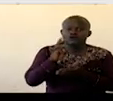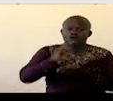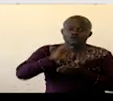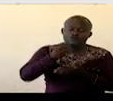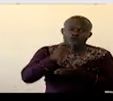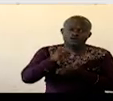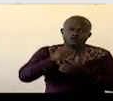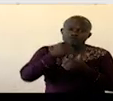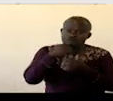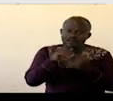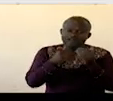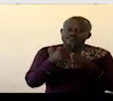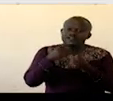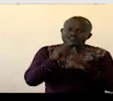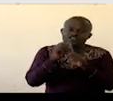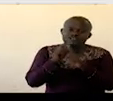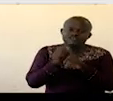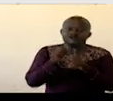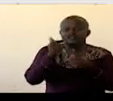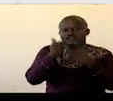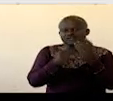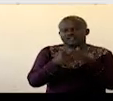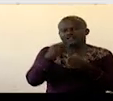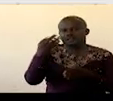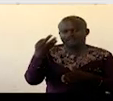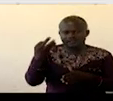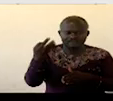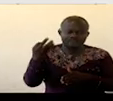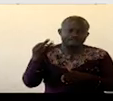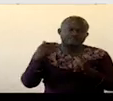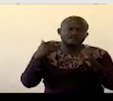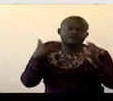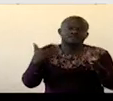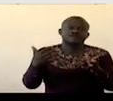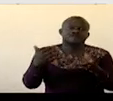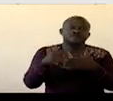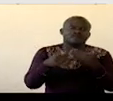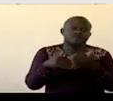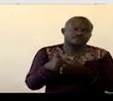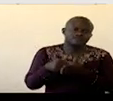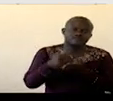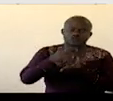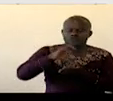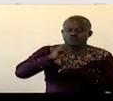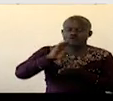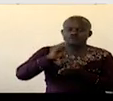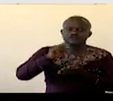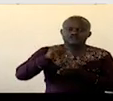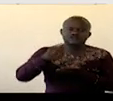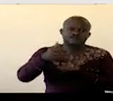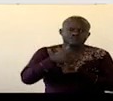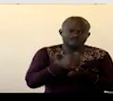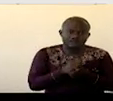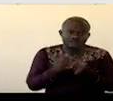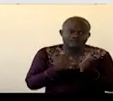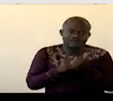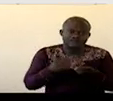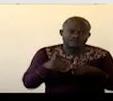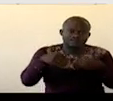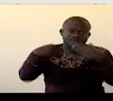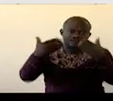corn, and rice, these are 3 major carbohydrate crops, and they